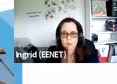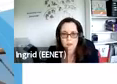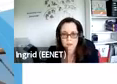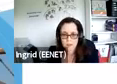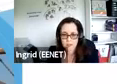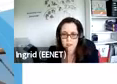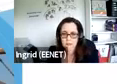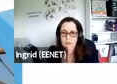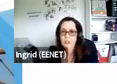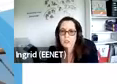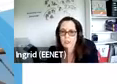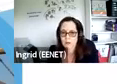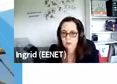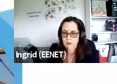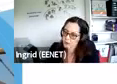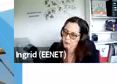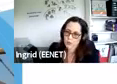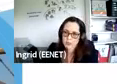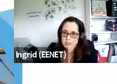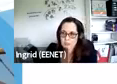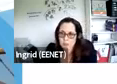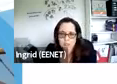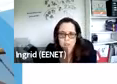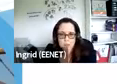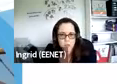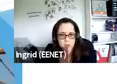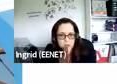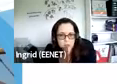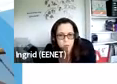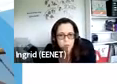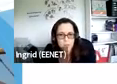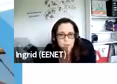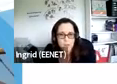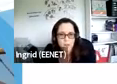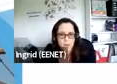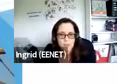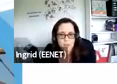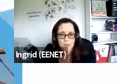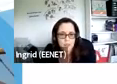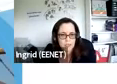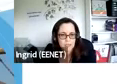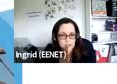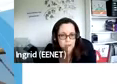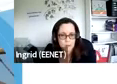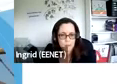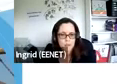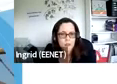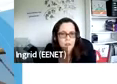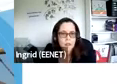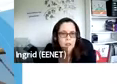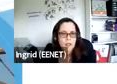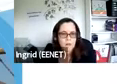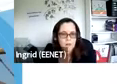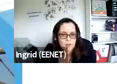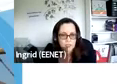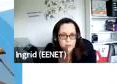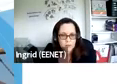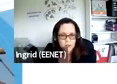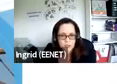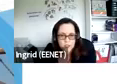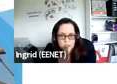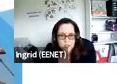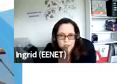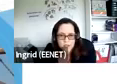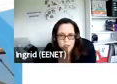to watch after we finish. So if you've got colleagues who weren't able to join, feel free to share the link later. And finally,